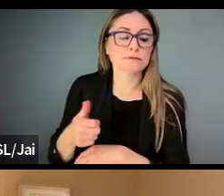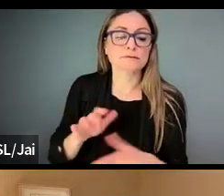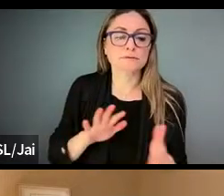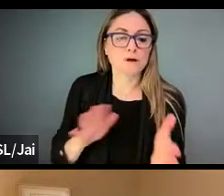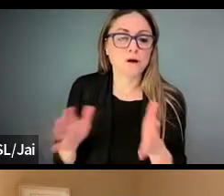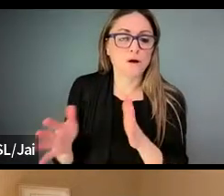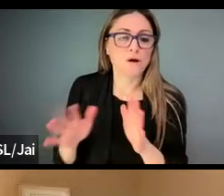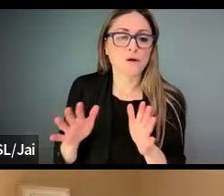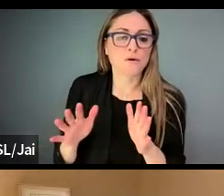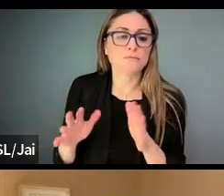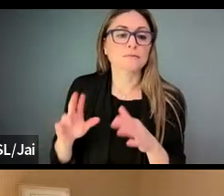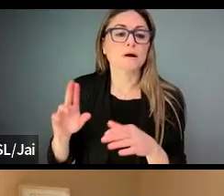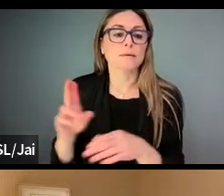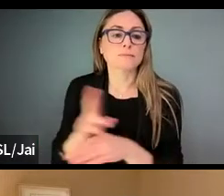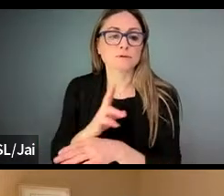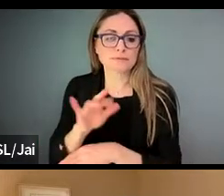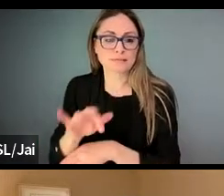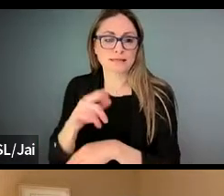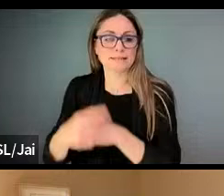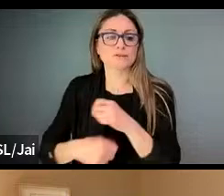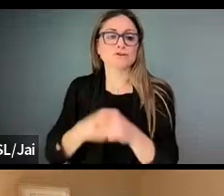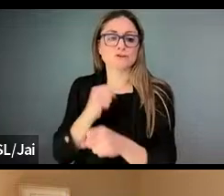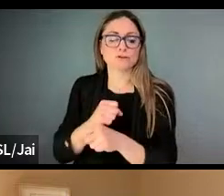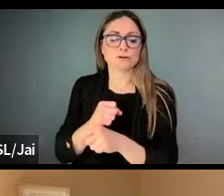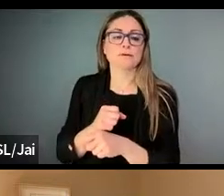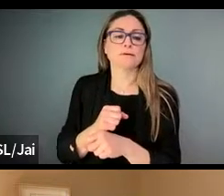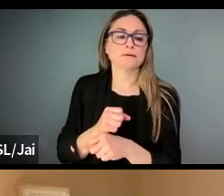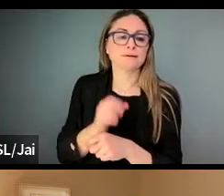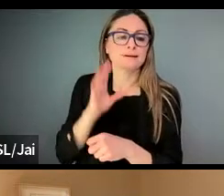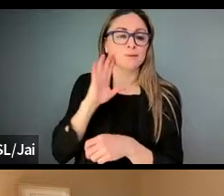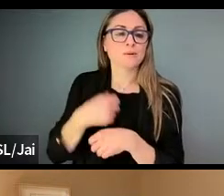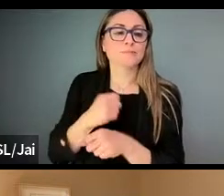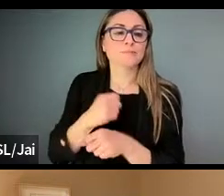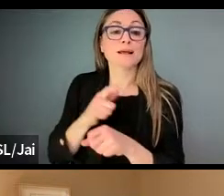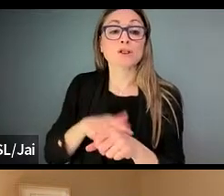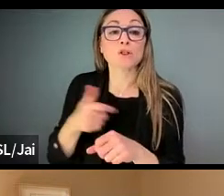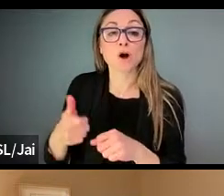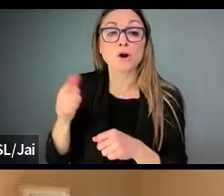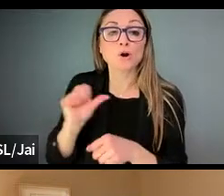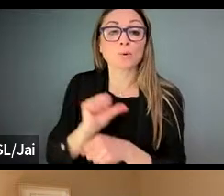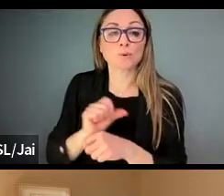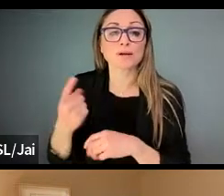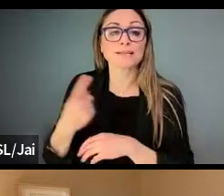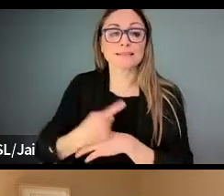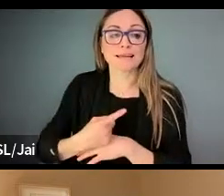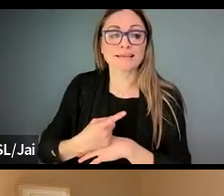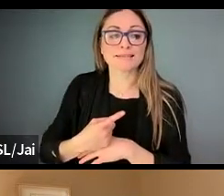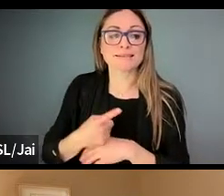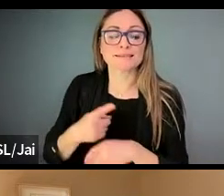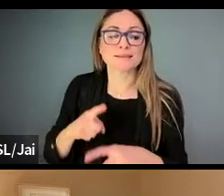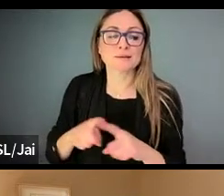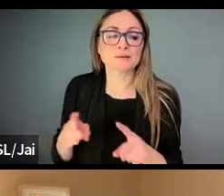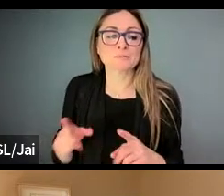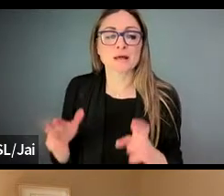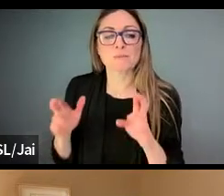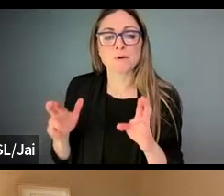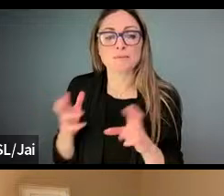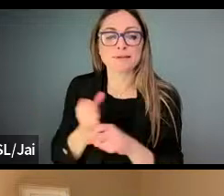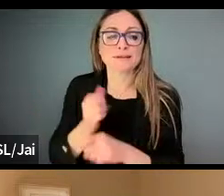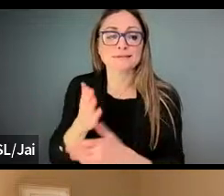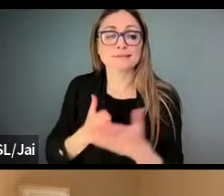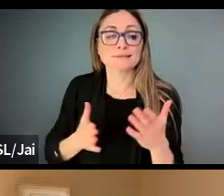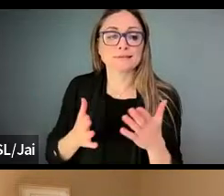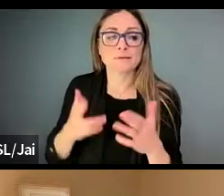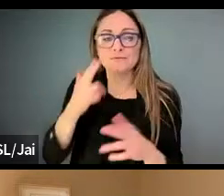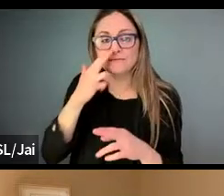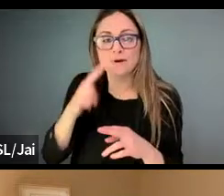time doing that this year as well. So it'll make for longer work days, but I'm hoping to get some fun back into